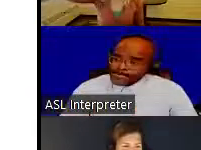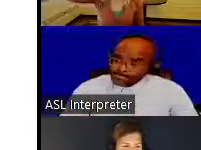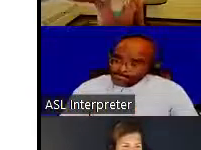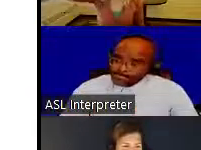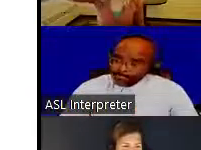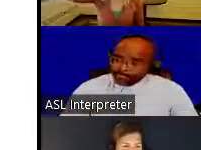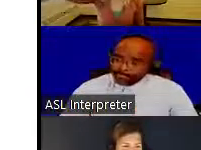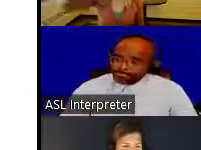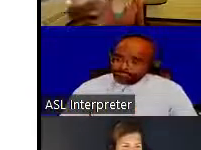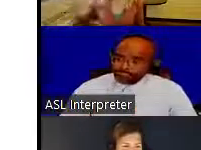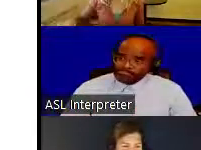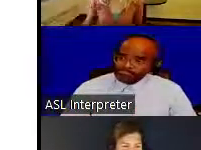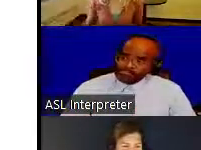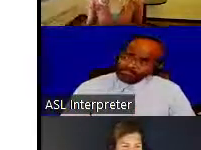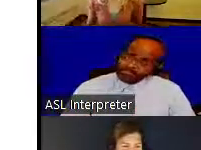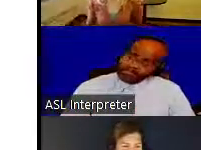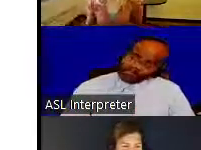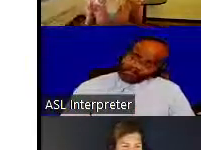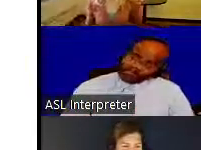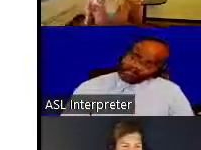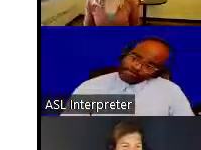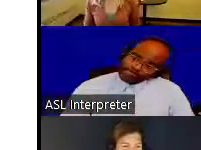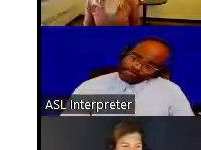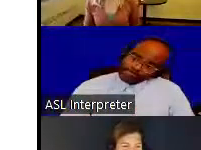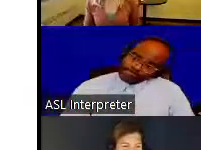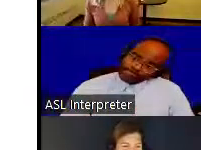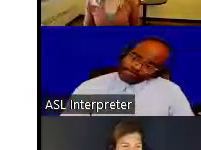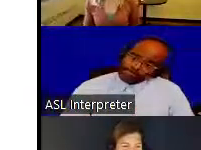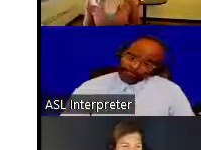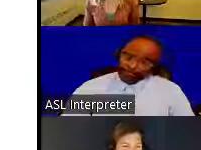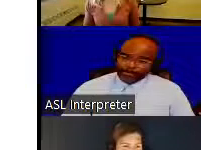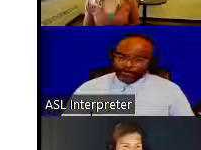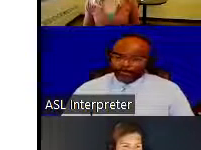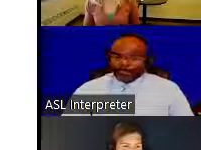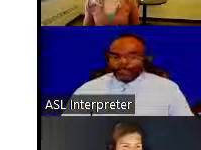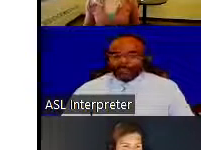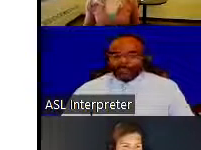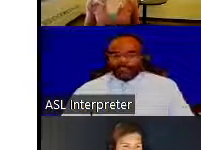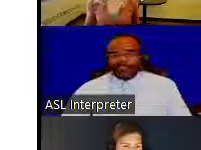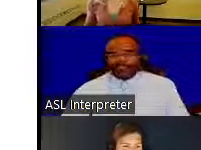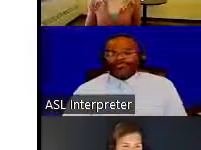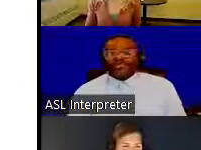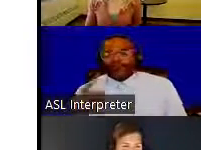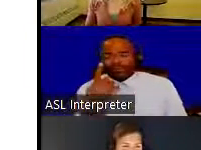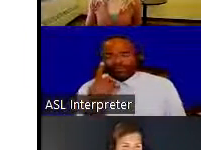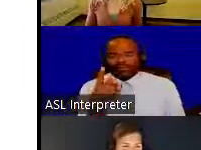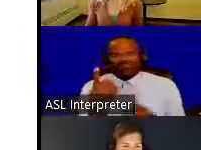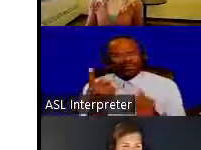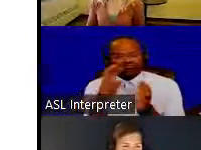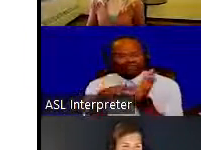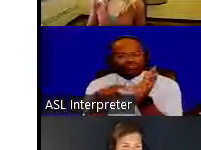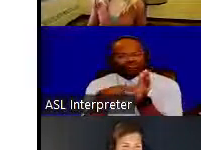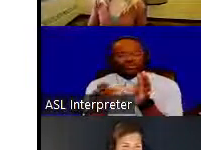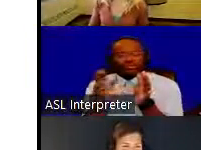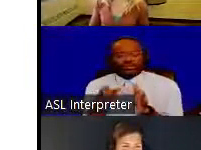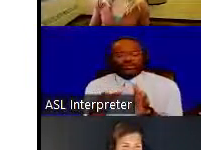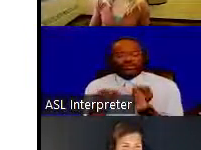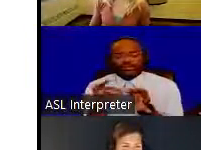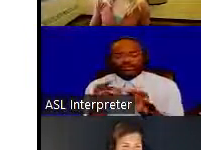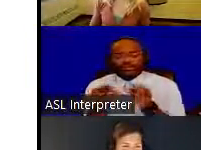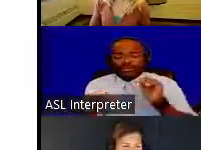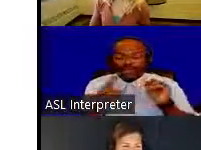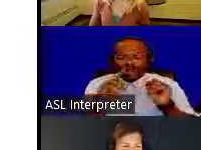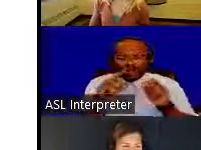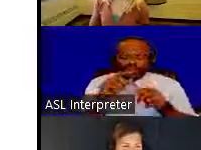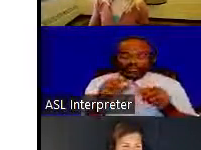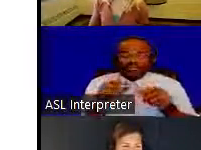a budding researcher who asked the question, what is the most accurate model to measure forest resilience